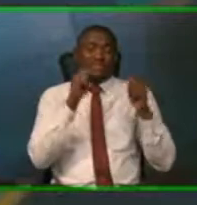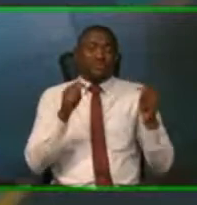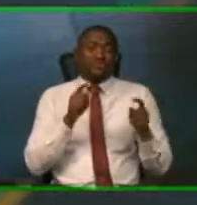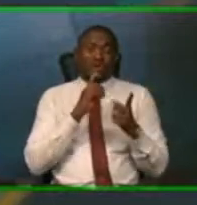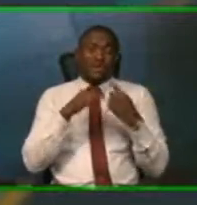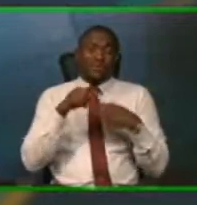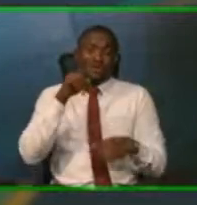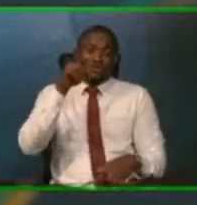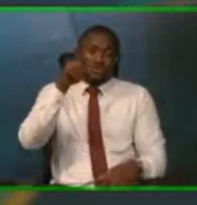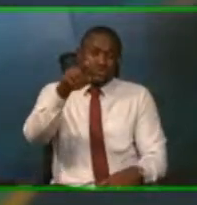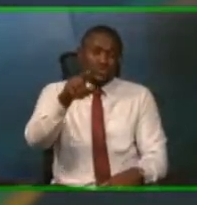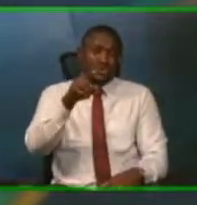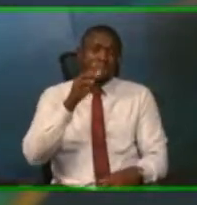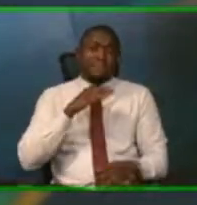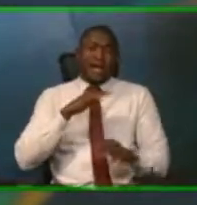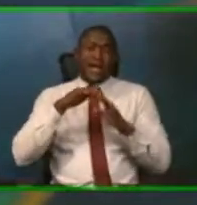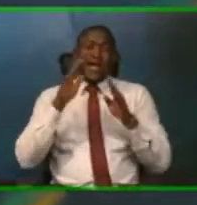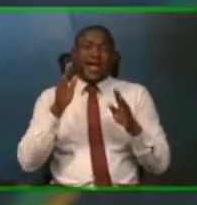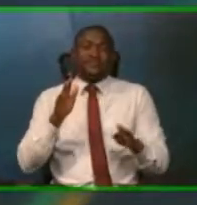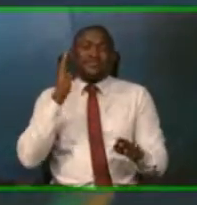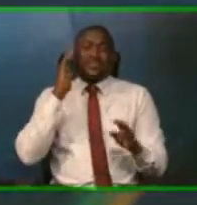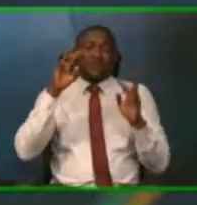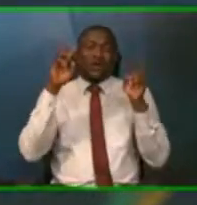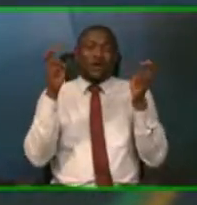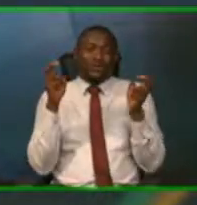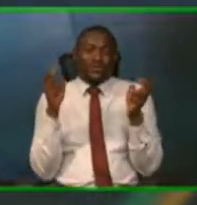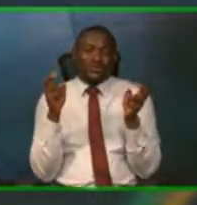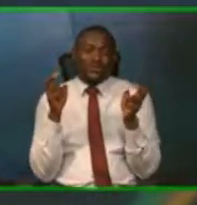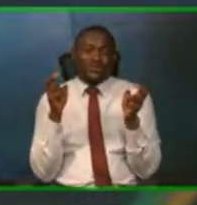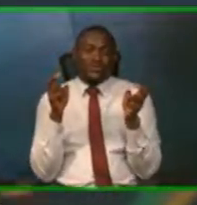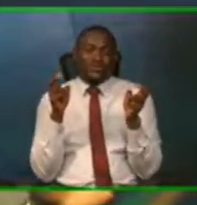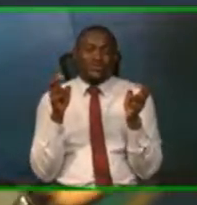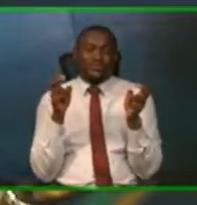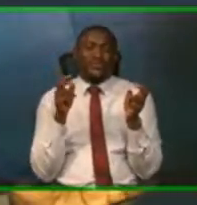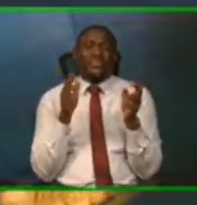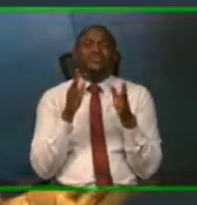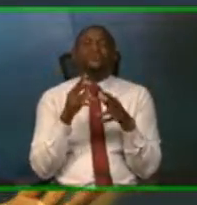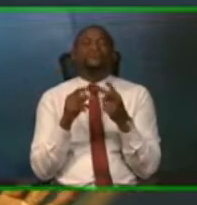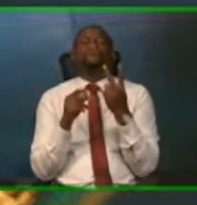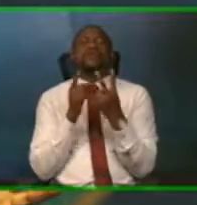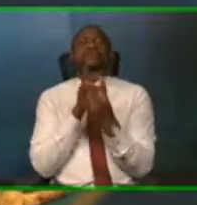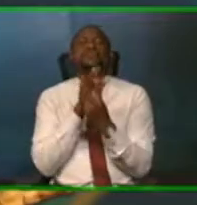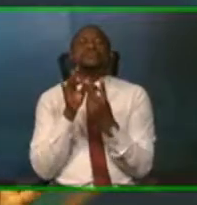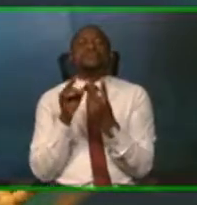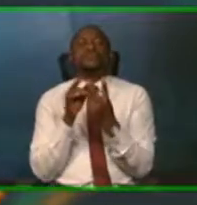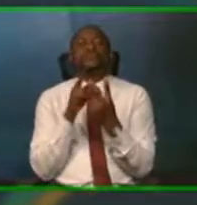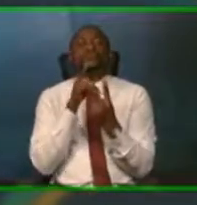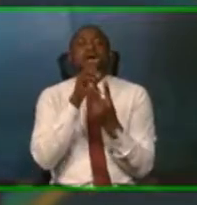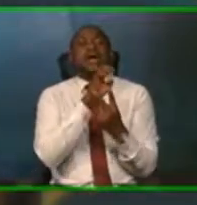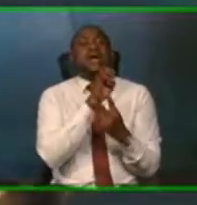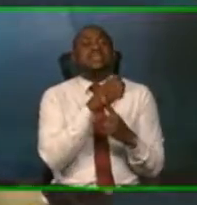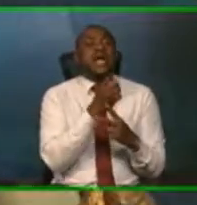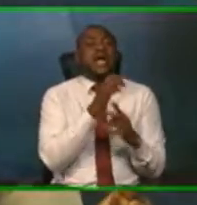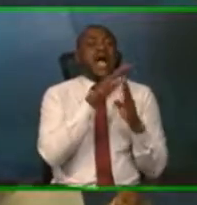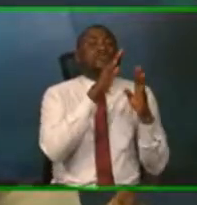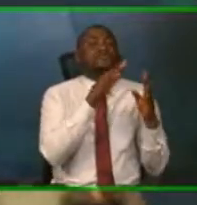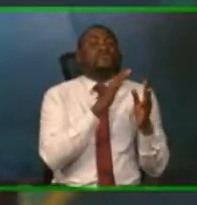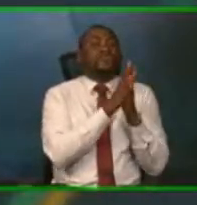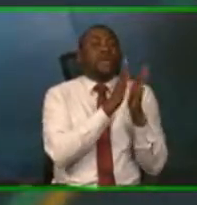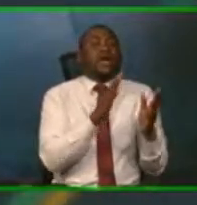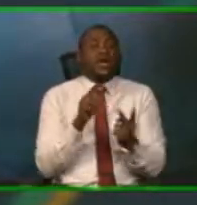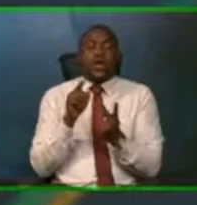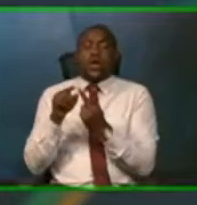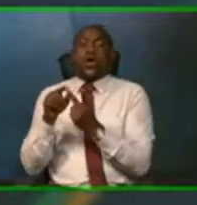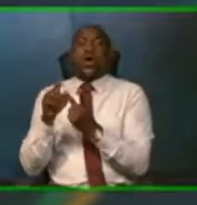you, shall be called, number one, hold on. He leaves you with two options. You are either called a house of prayer or